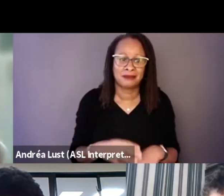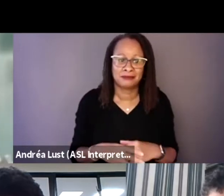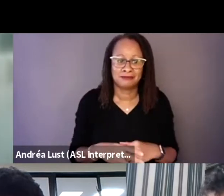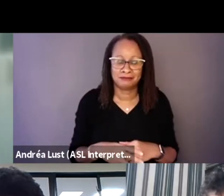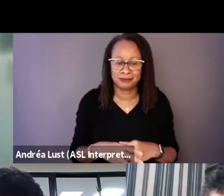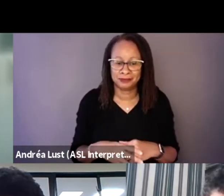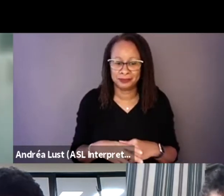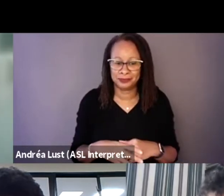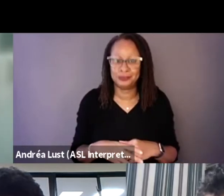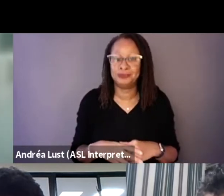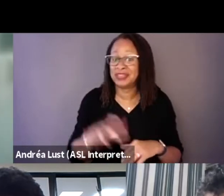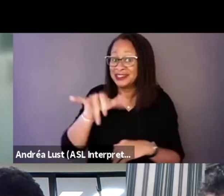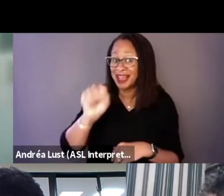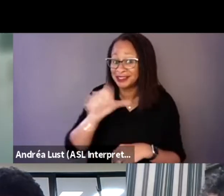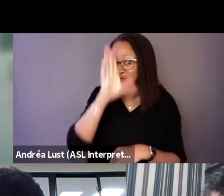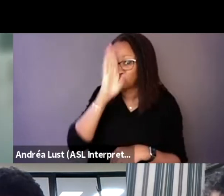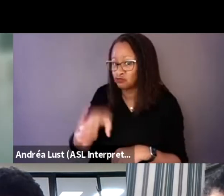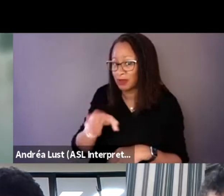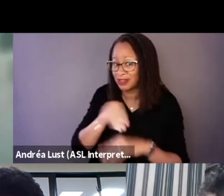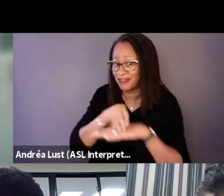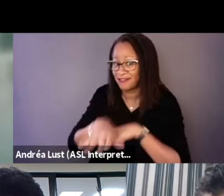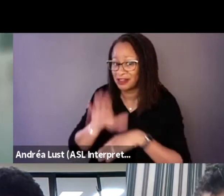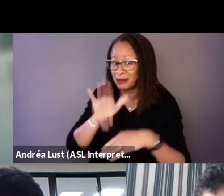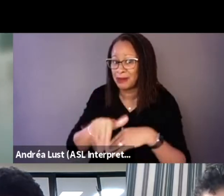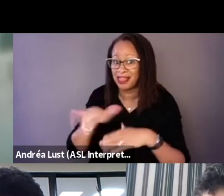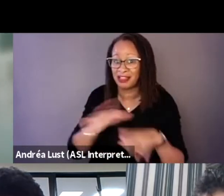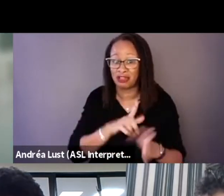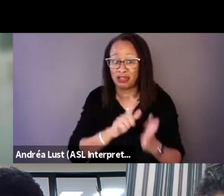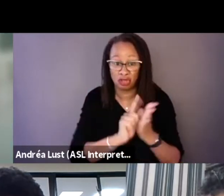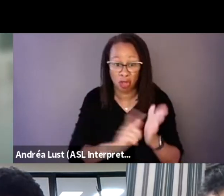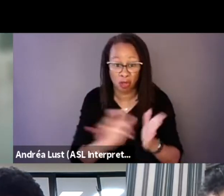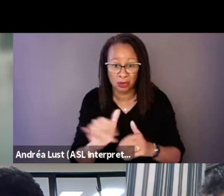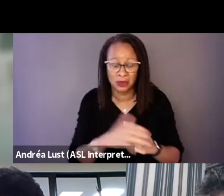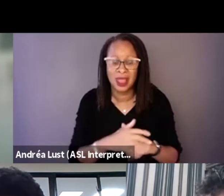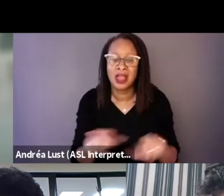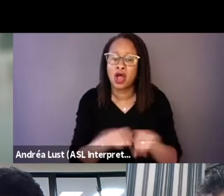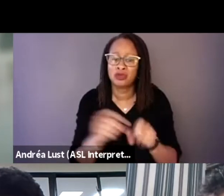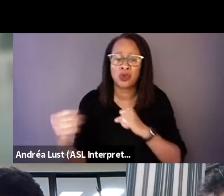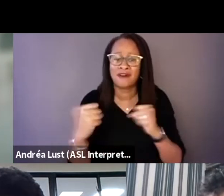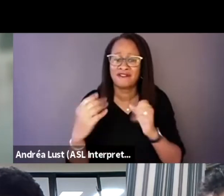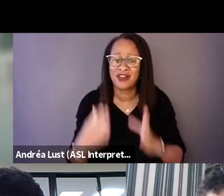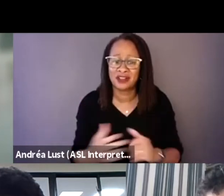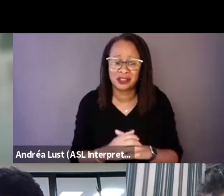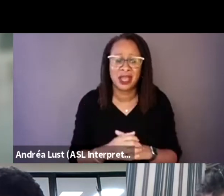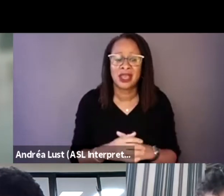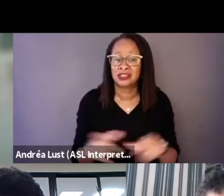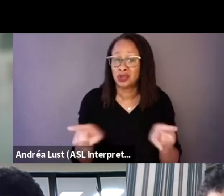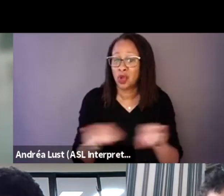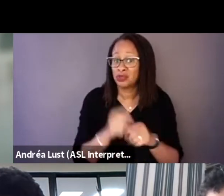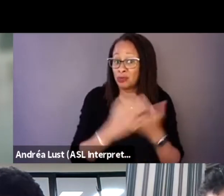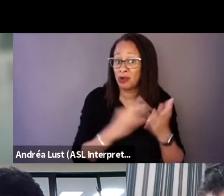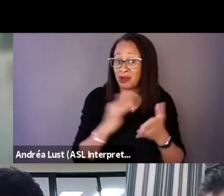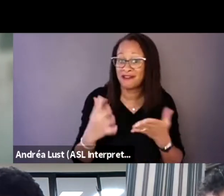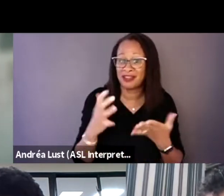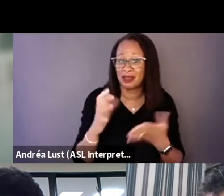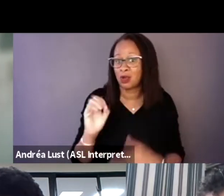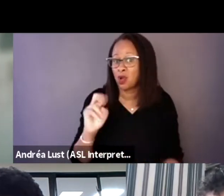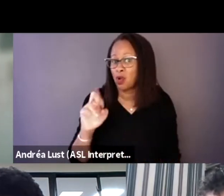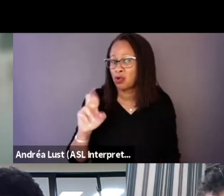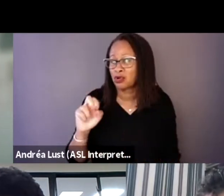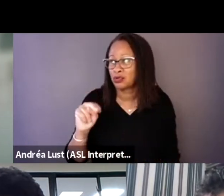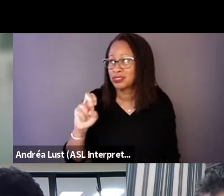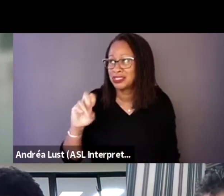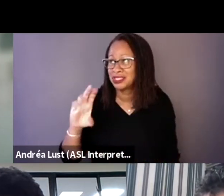directly affected by the sentencia, but she's also a fighter. She's also part of the Reconocido, a leader in the